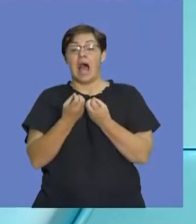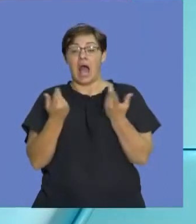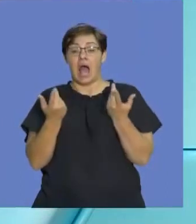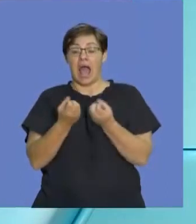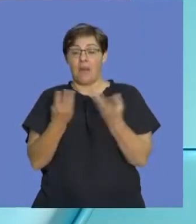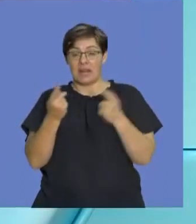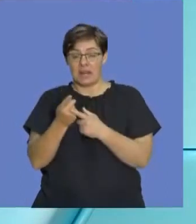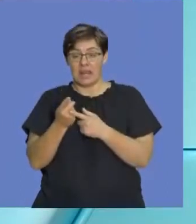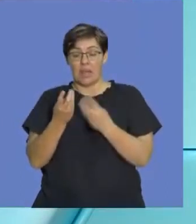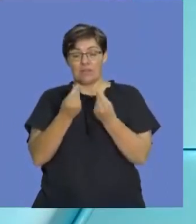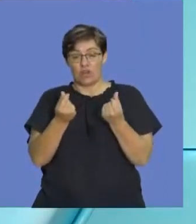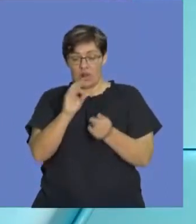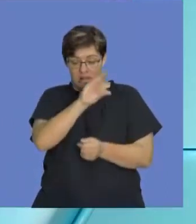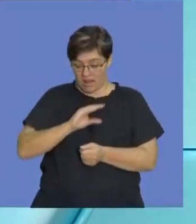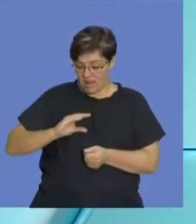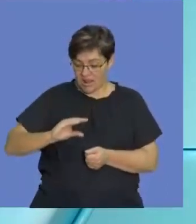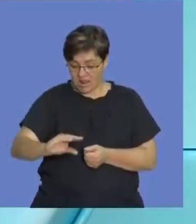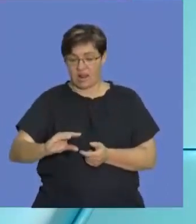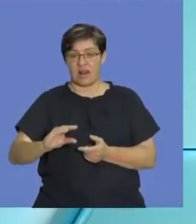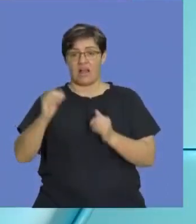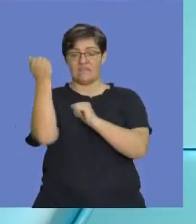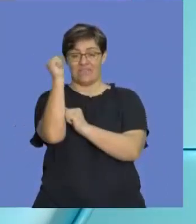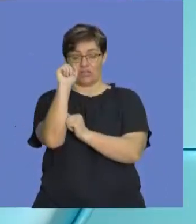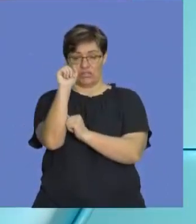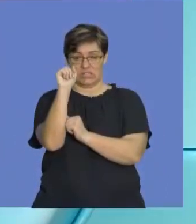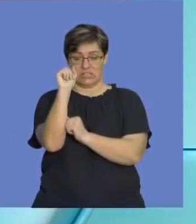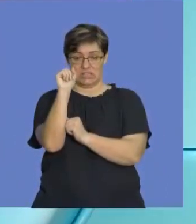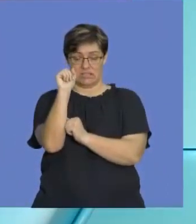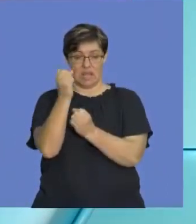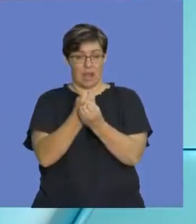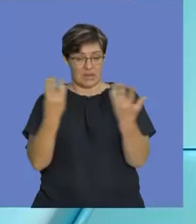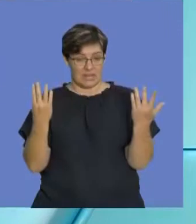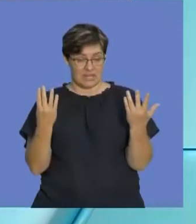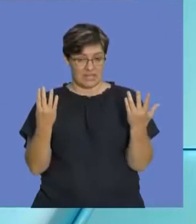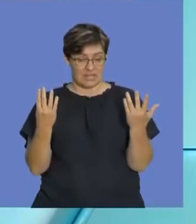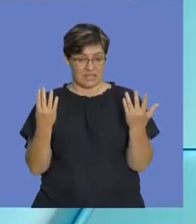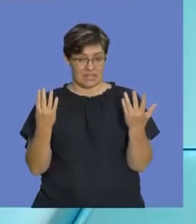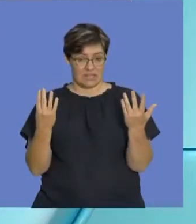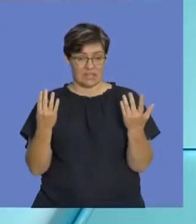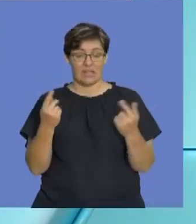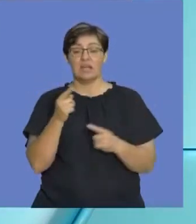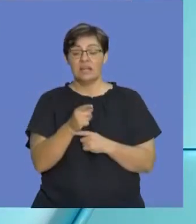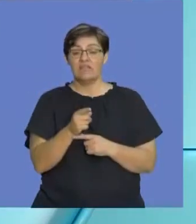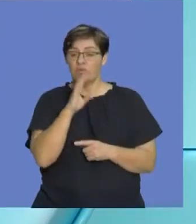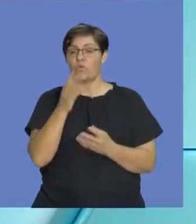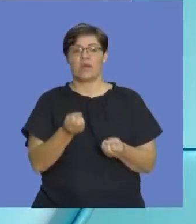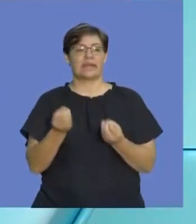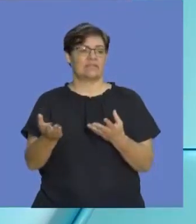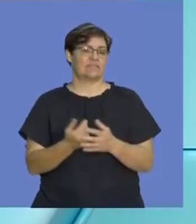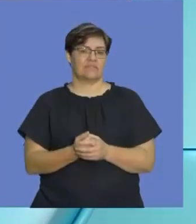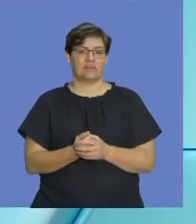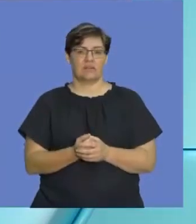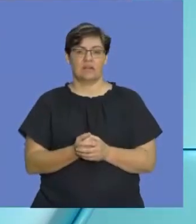of material that was issued to the factory, watch the choice of words. If you are